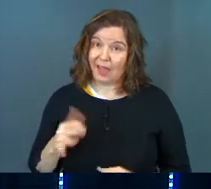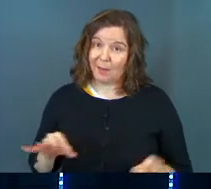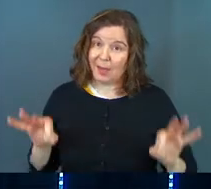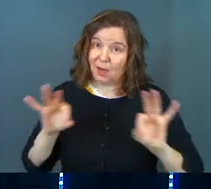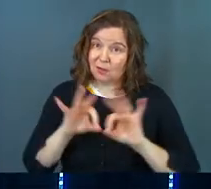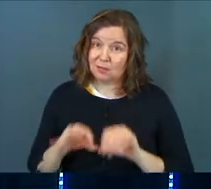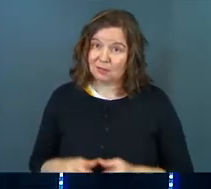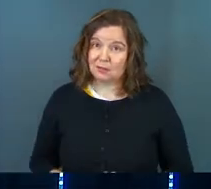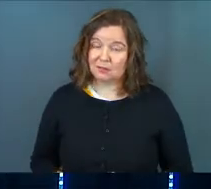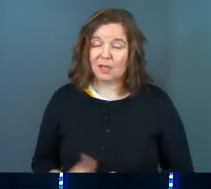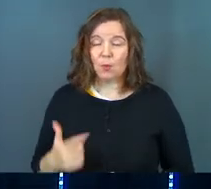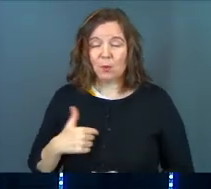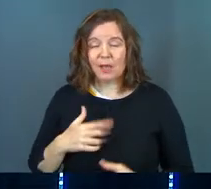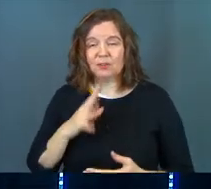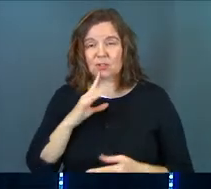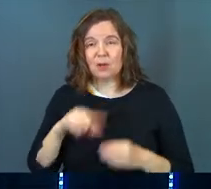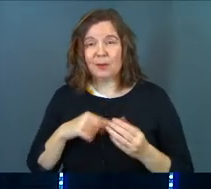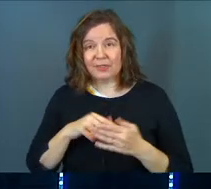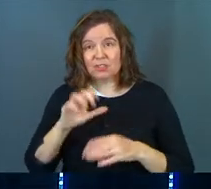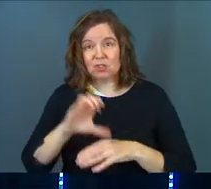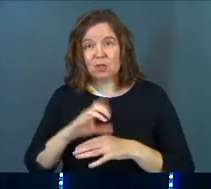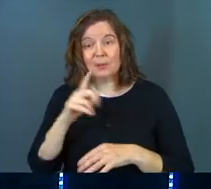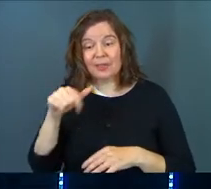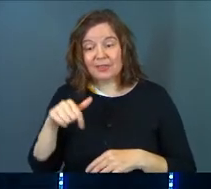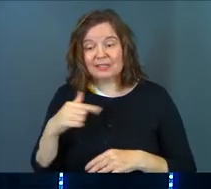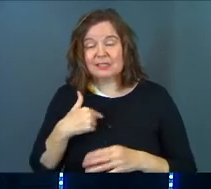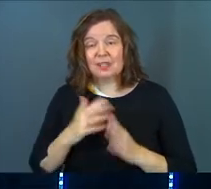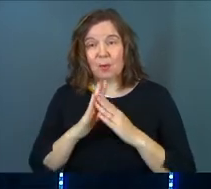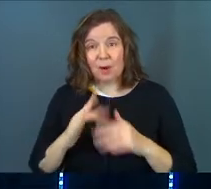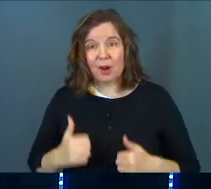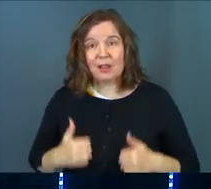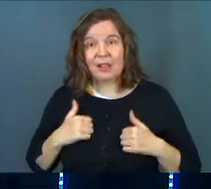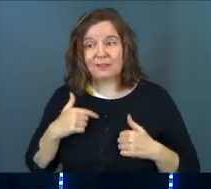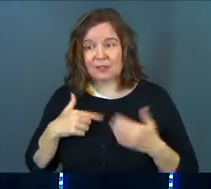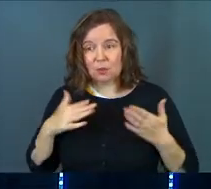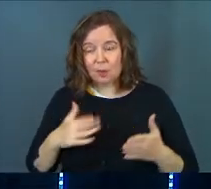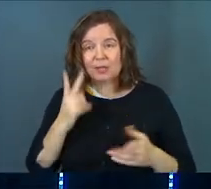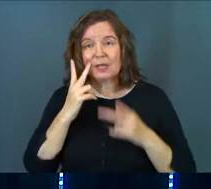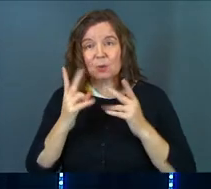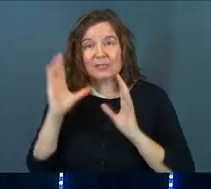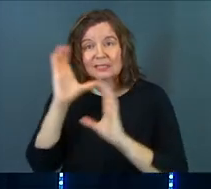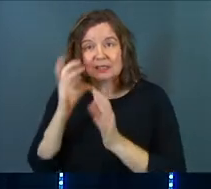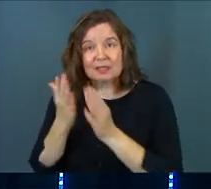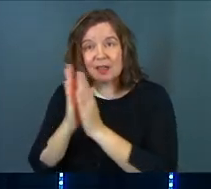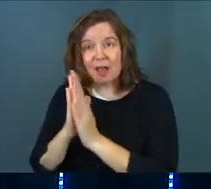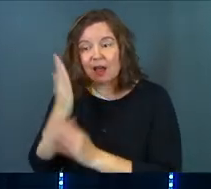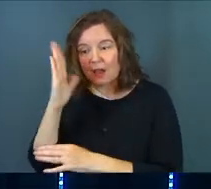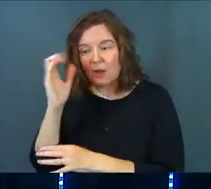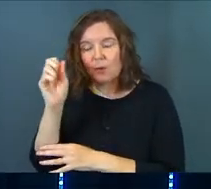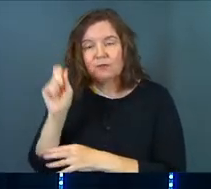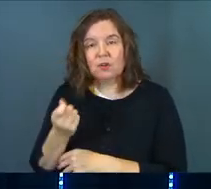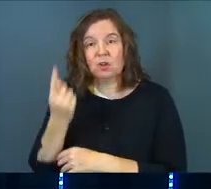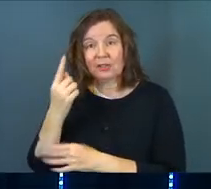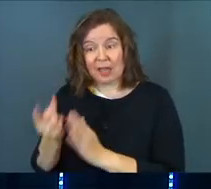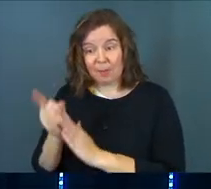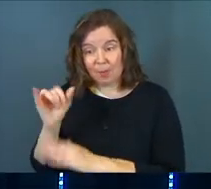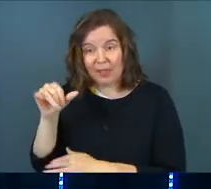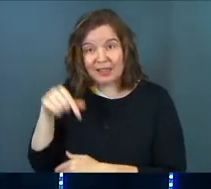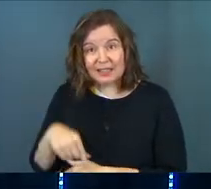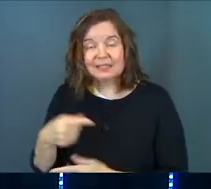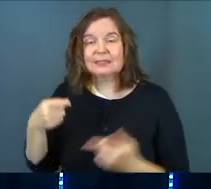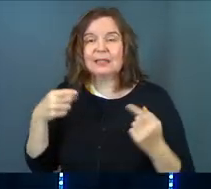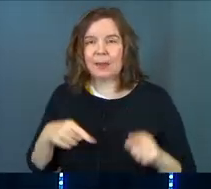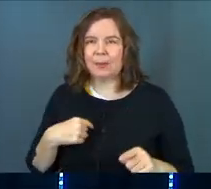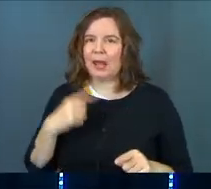that matters. And we got to talk about this in church because this is our prayer life and this is the way that we seek God. And we got to understand that moments like